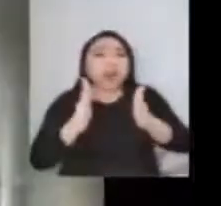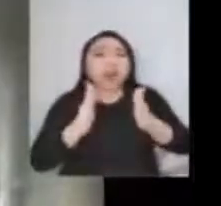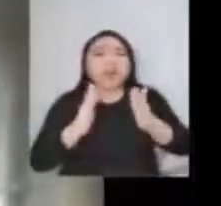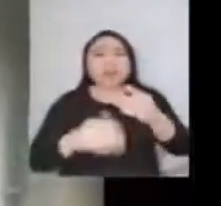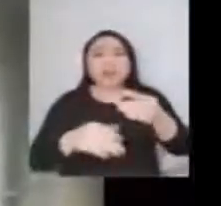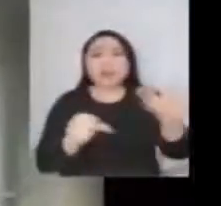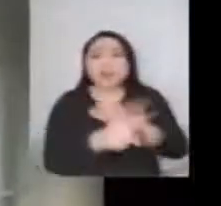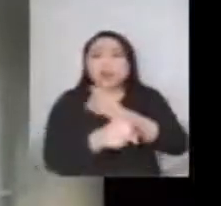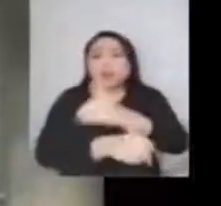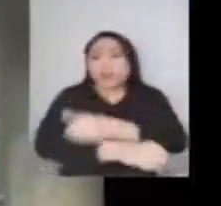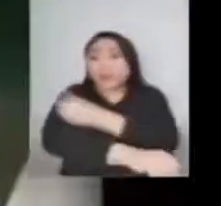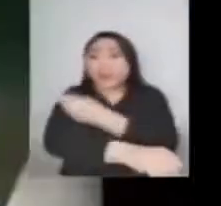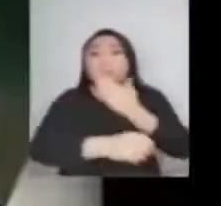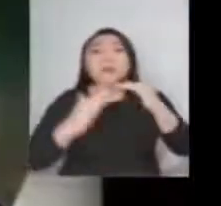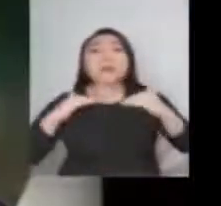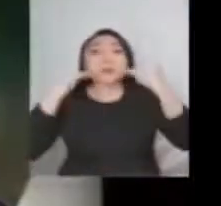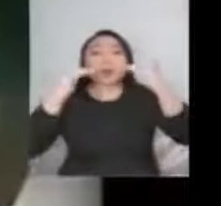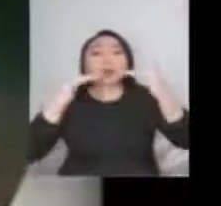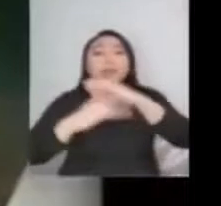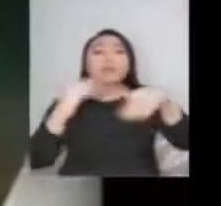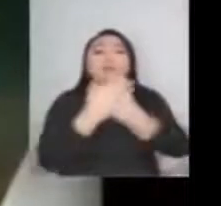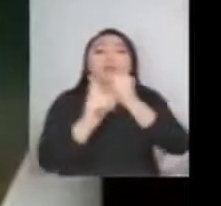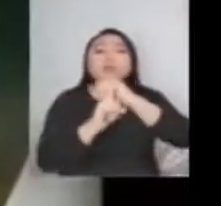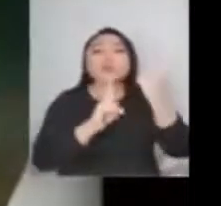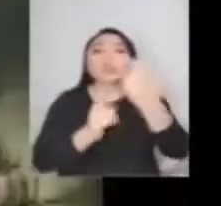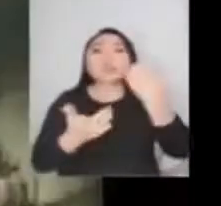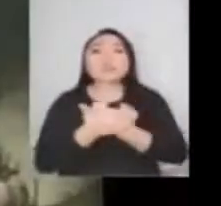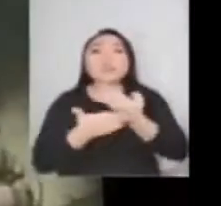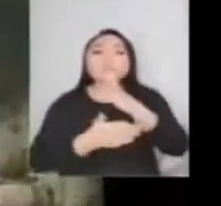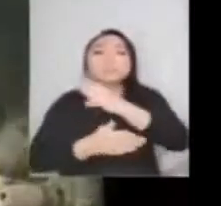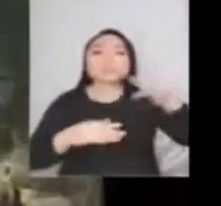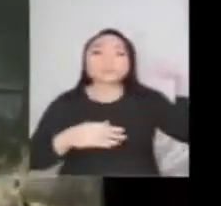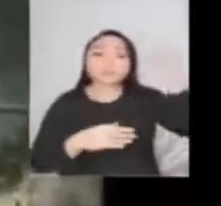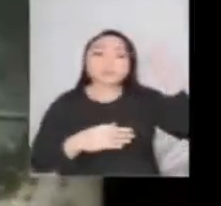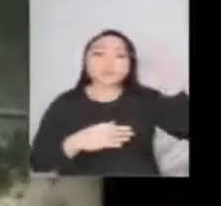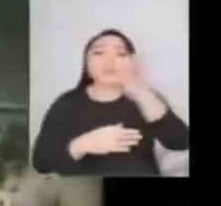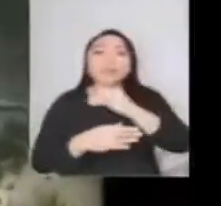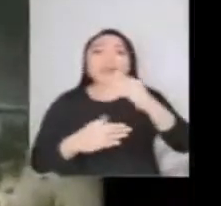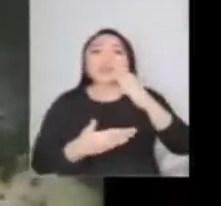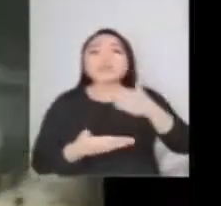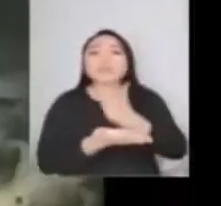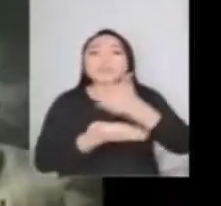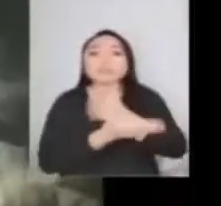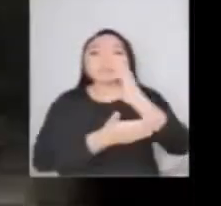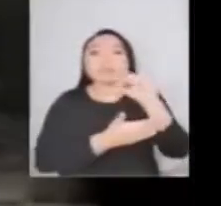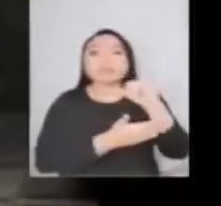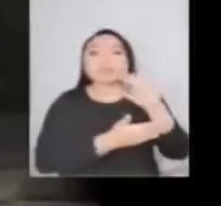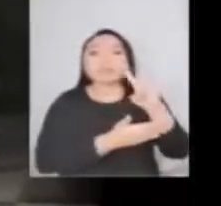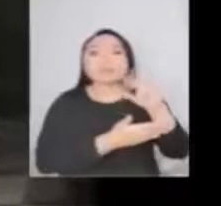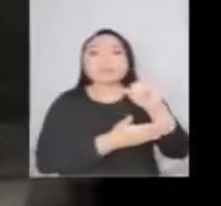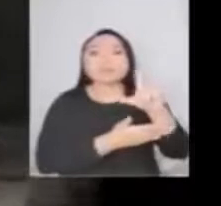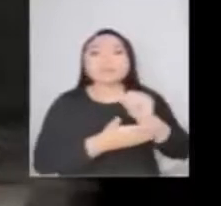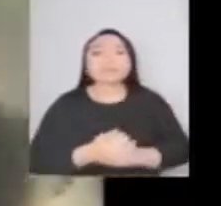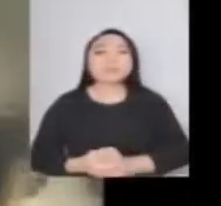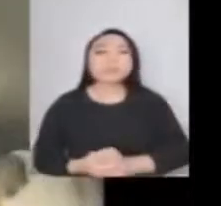the CEDAW in 1981, women from various sectors hoped that it would pave the way for their full development by promoting